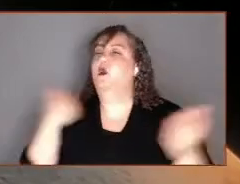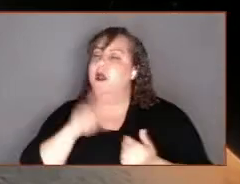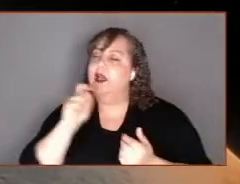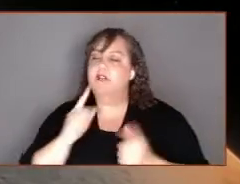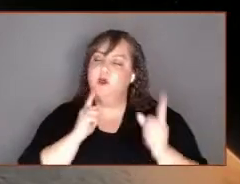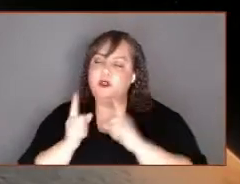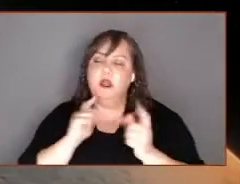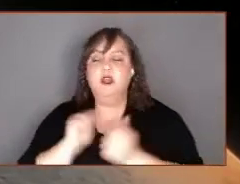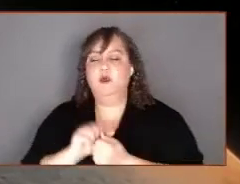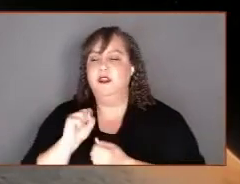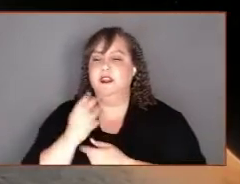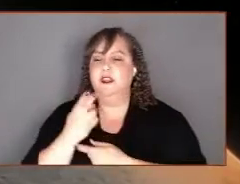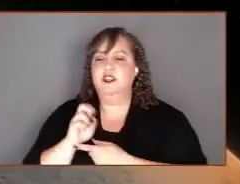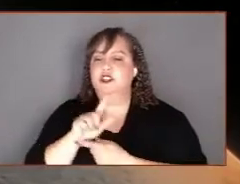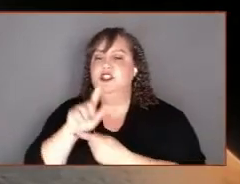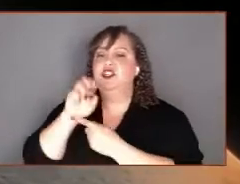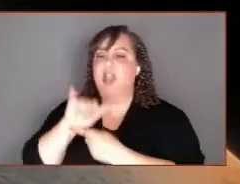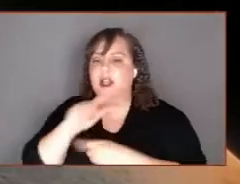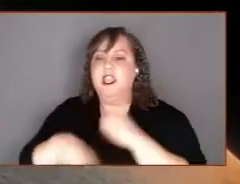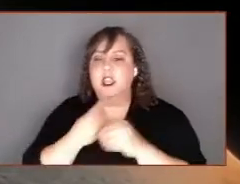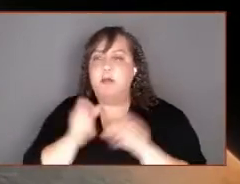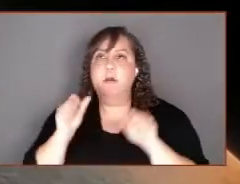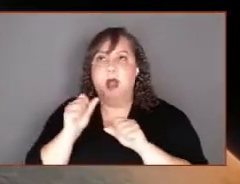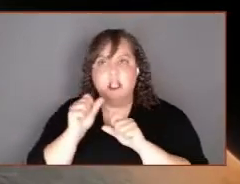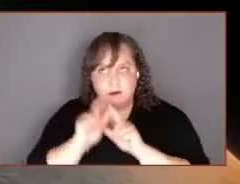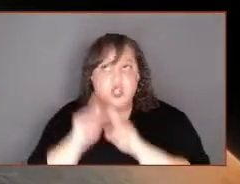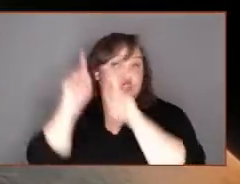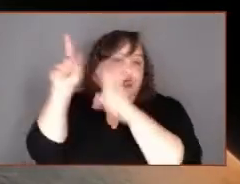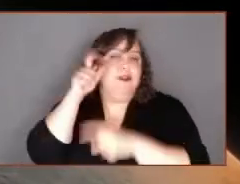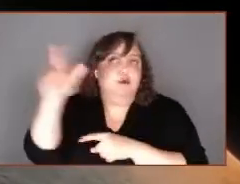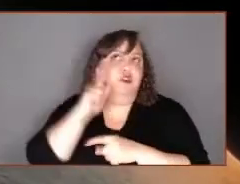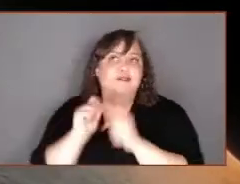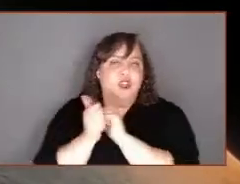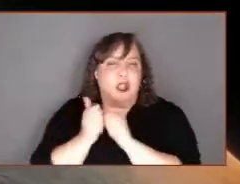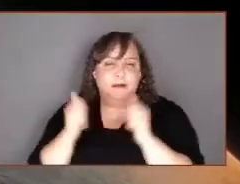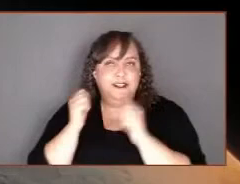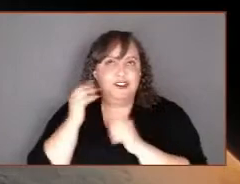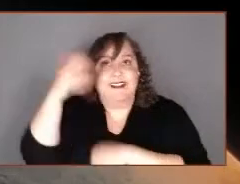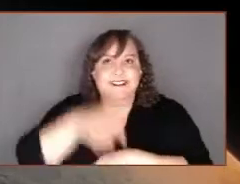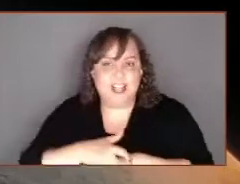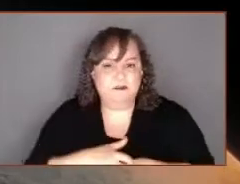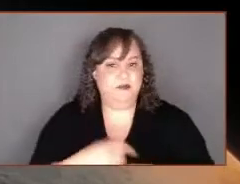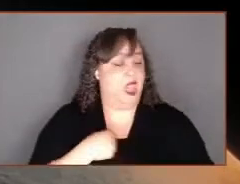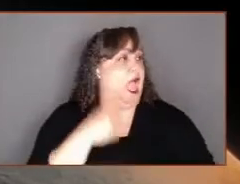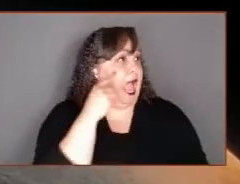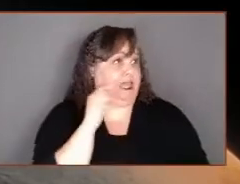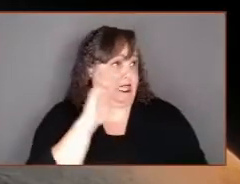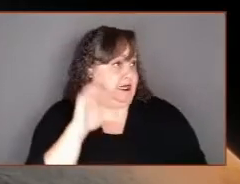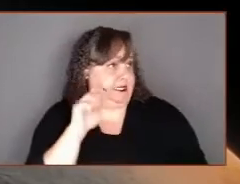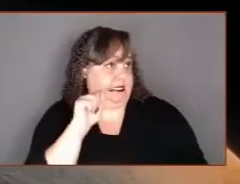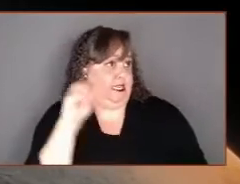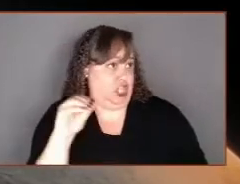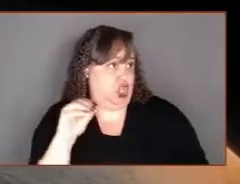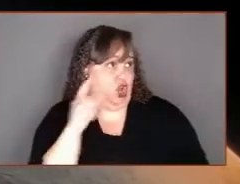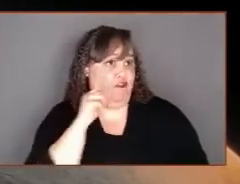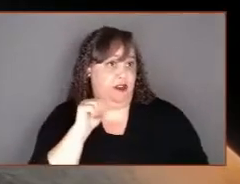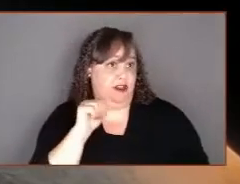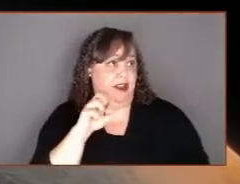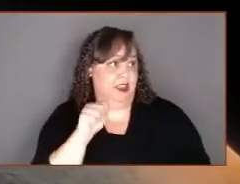you guys. Yeah, I think the CTO of NASA told us we're going to ship it up there next